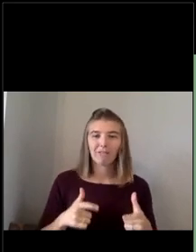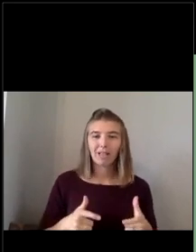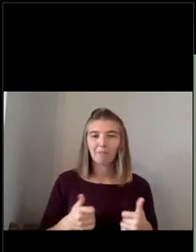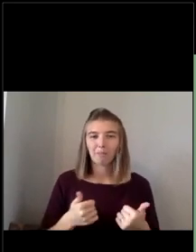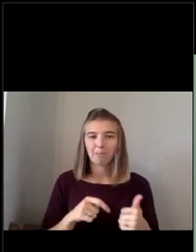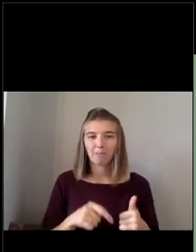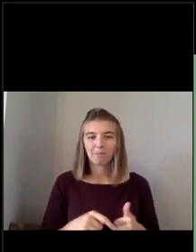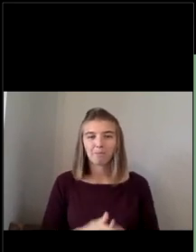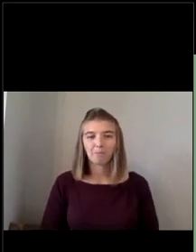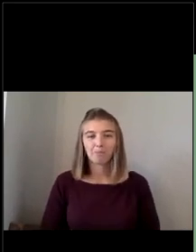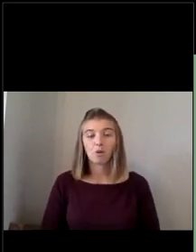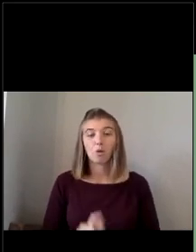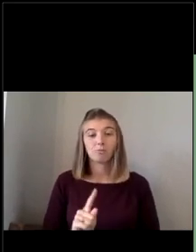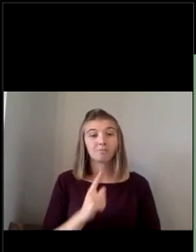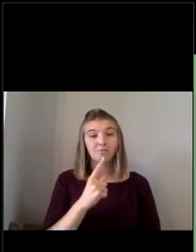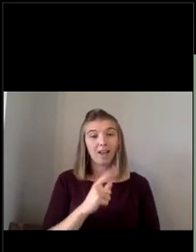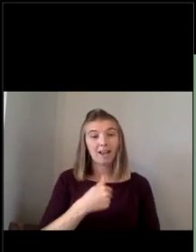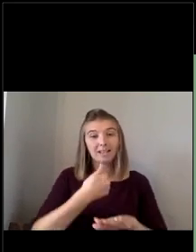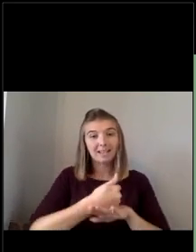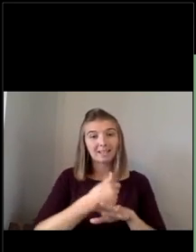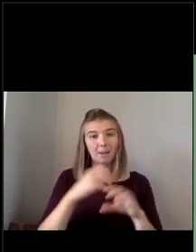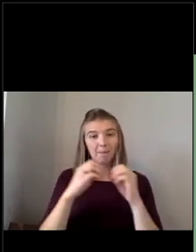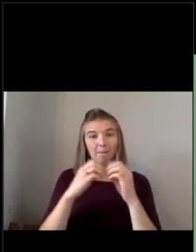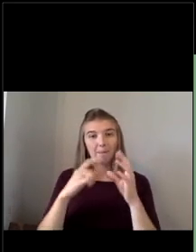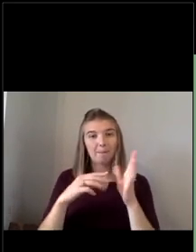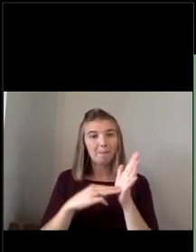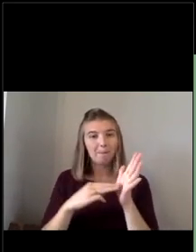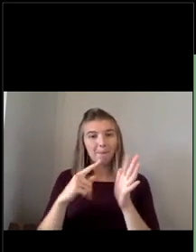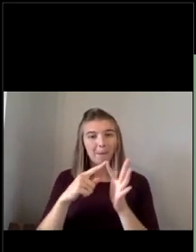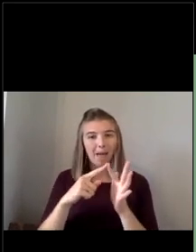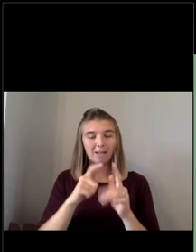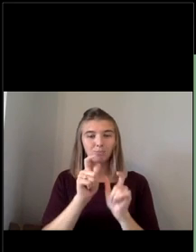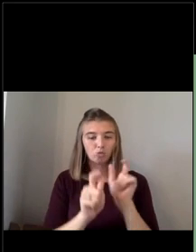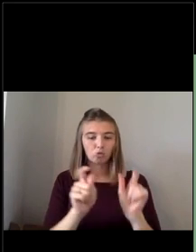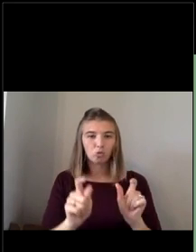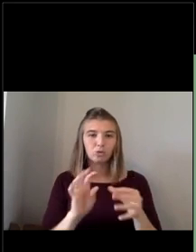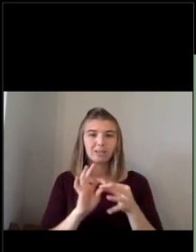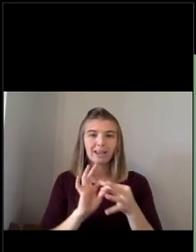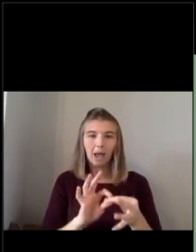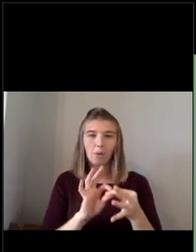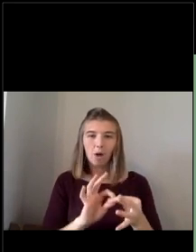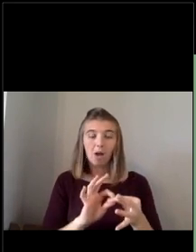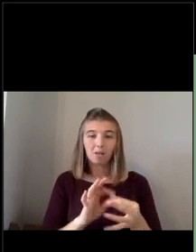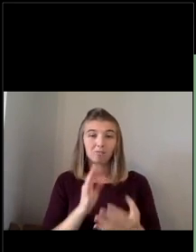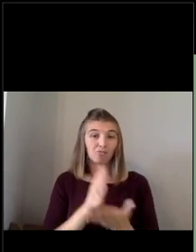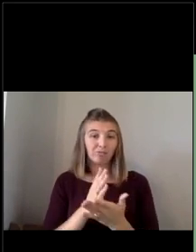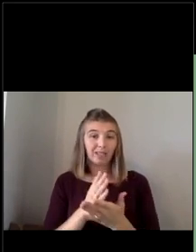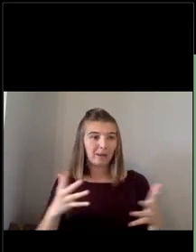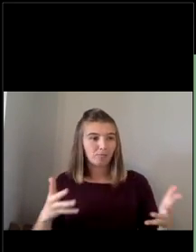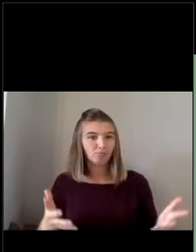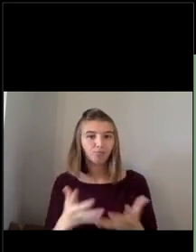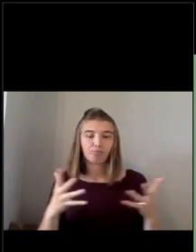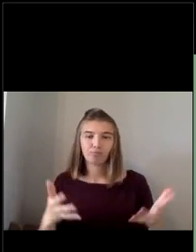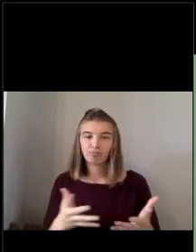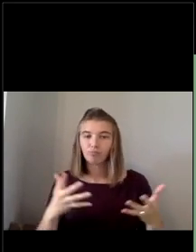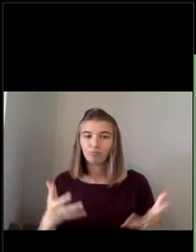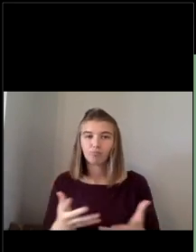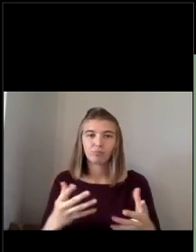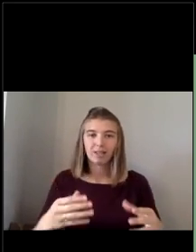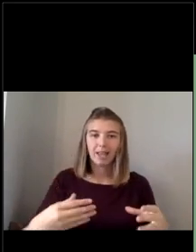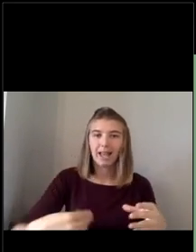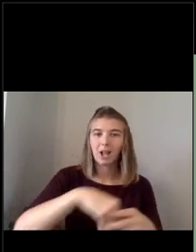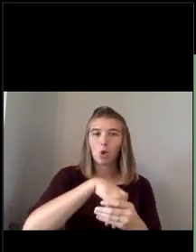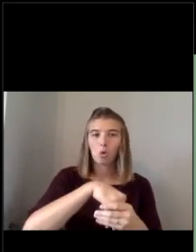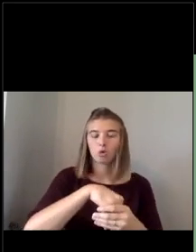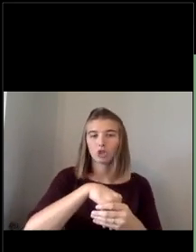first president for that network, and she'll be helping to promote inclusion amongst students